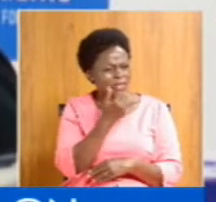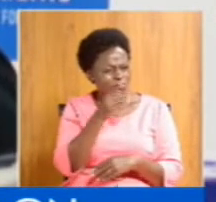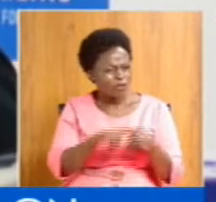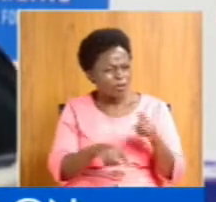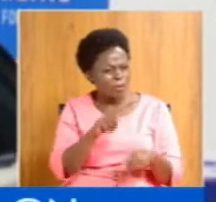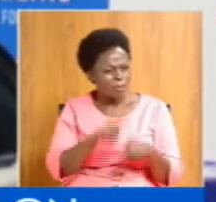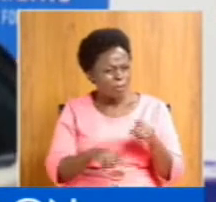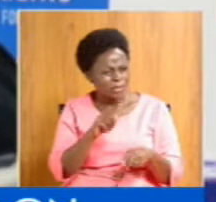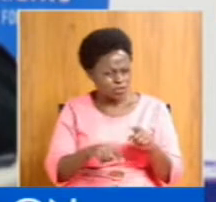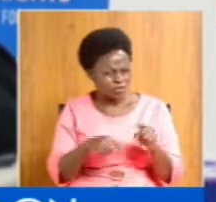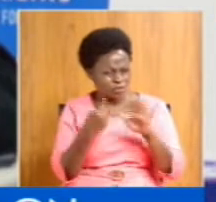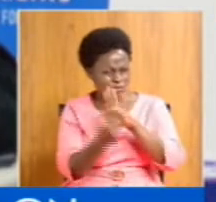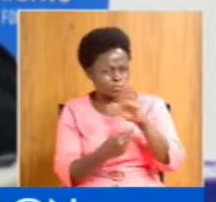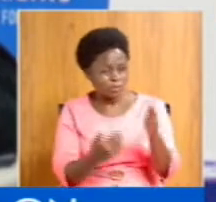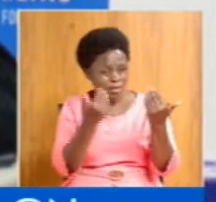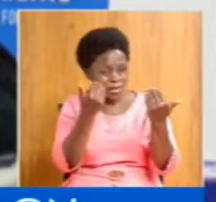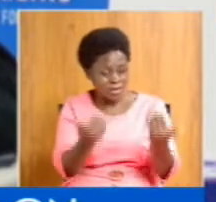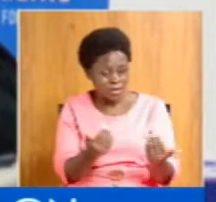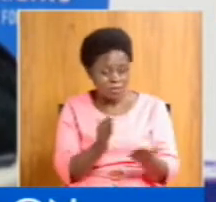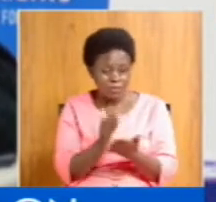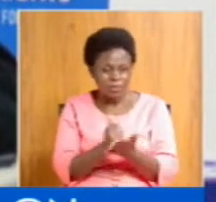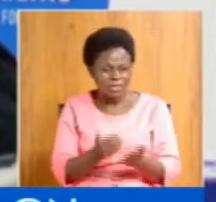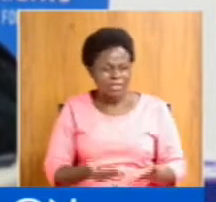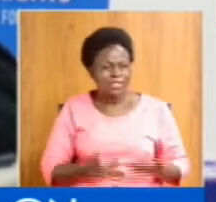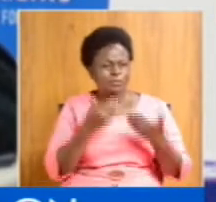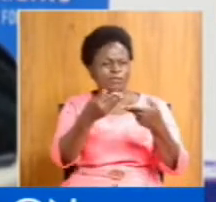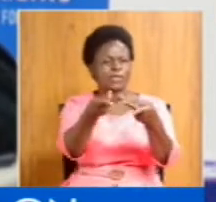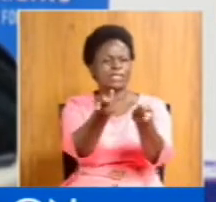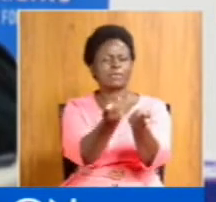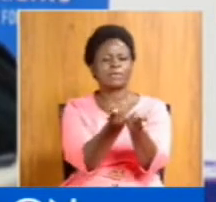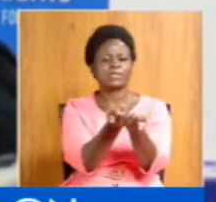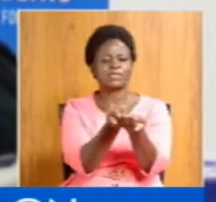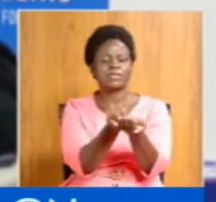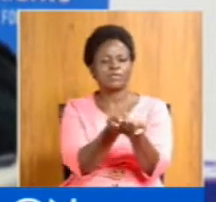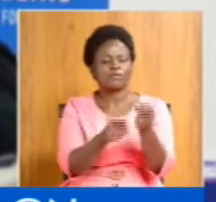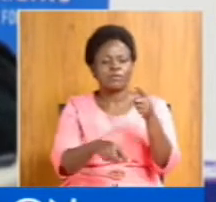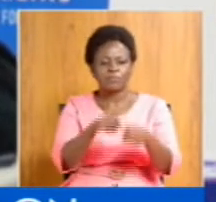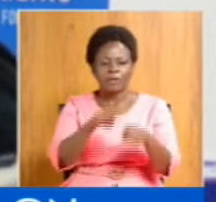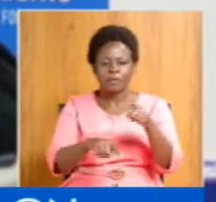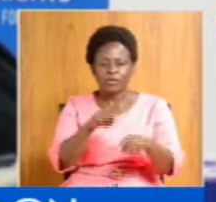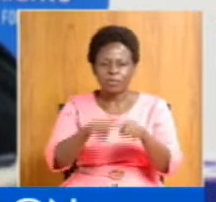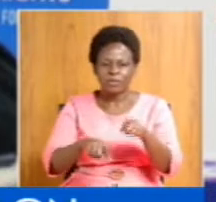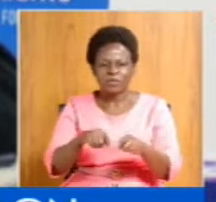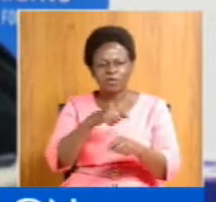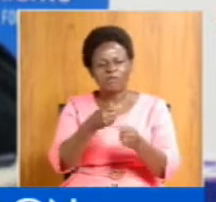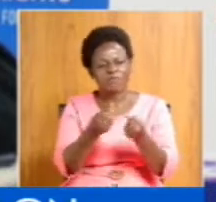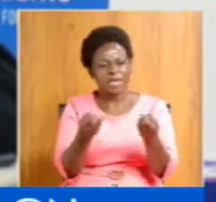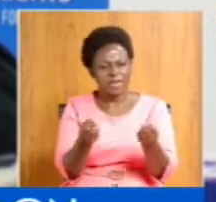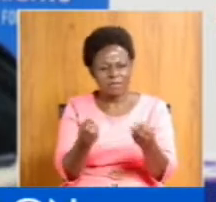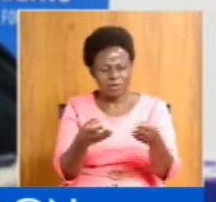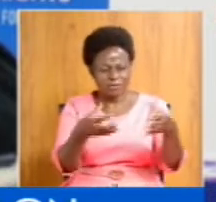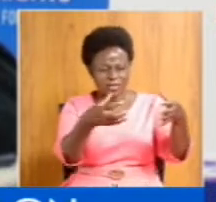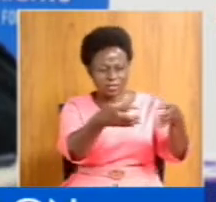the political status quo, because it has provided space for political participation of the majority of